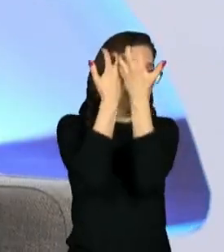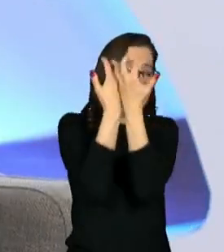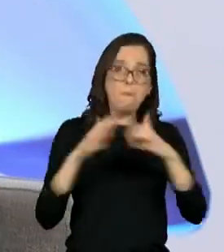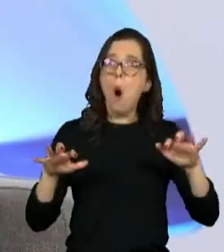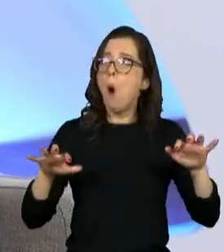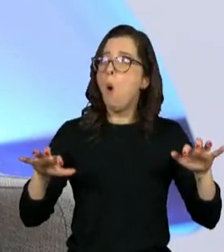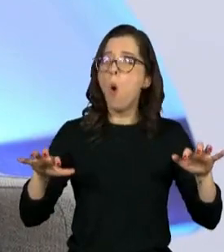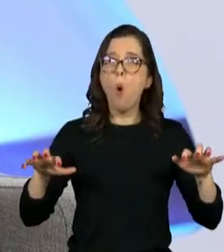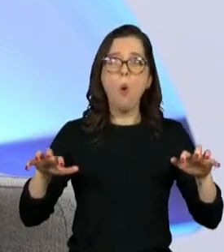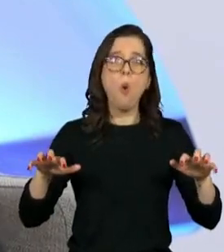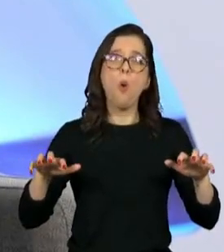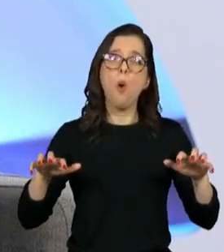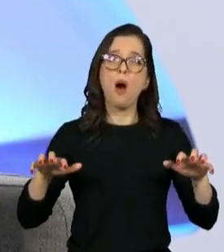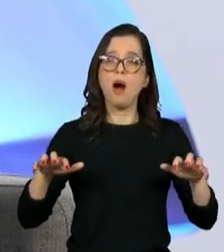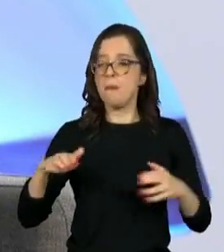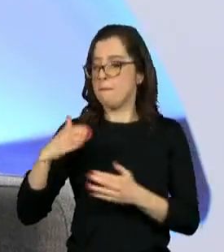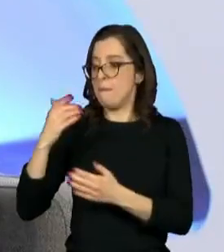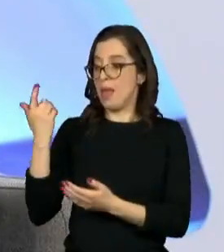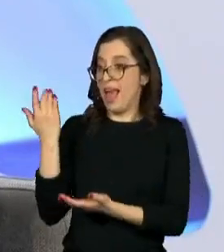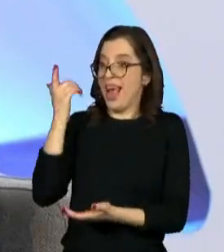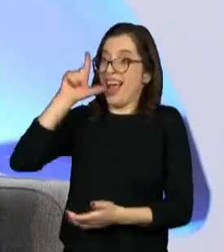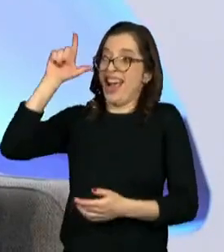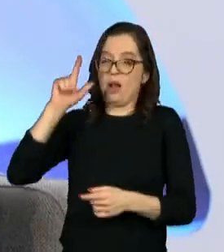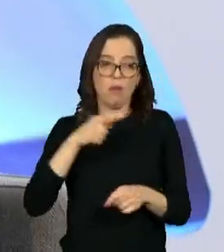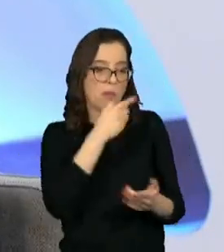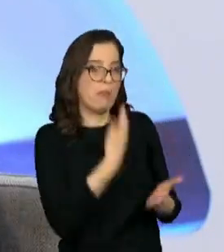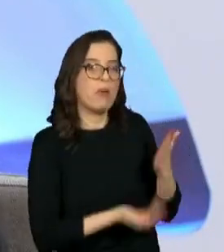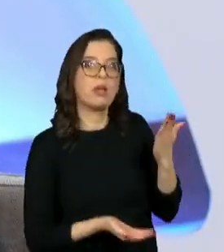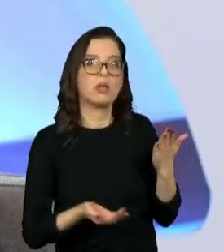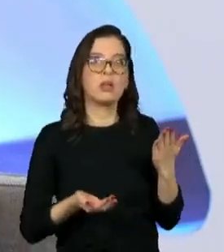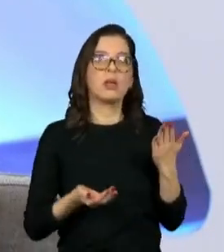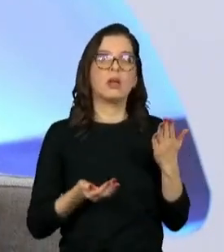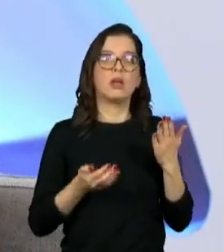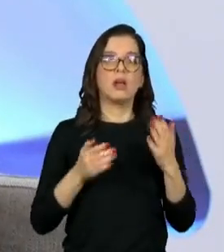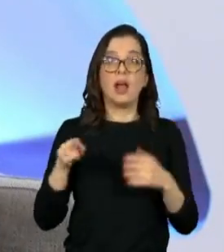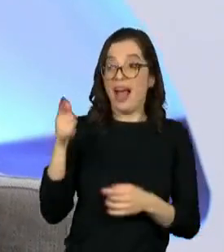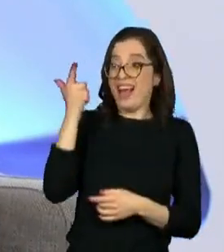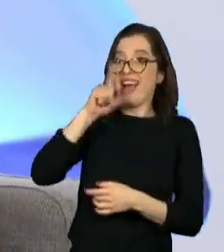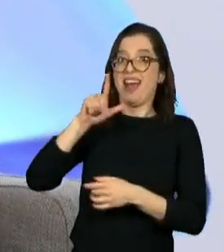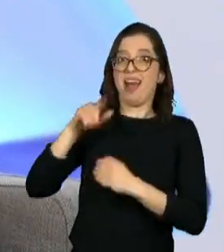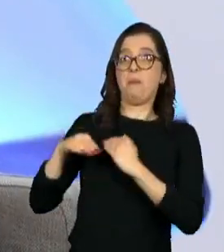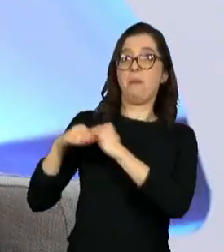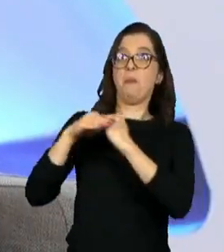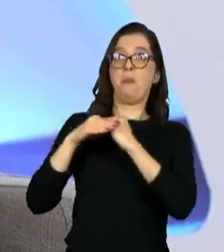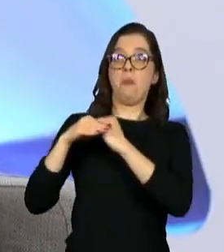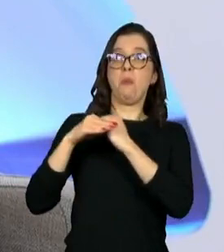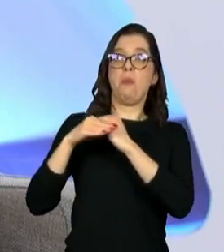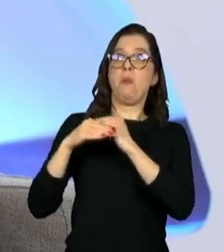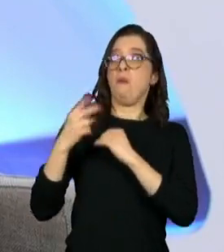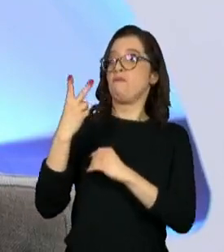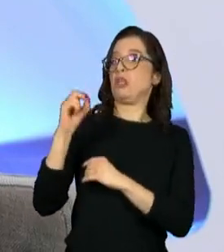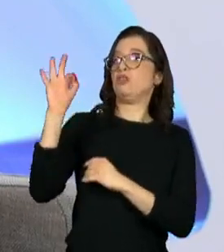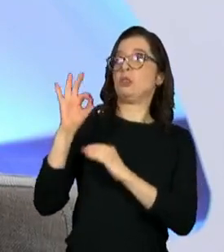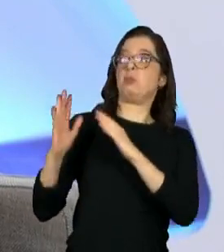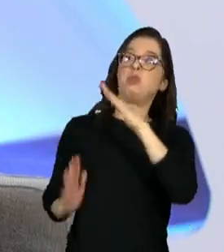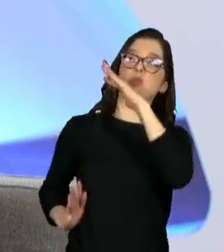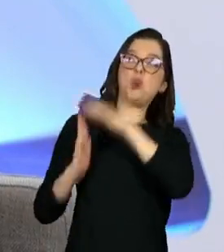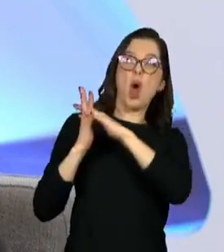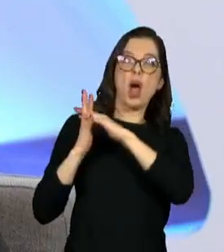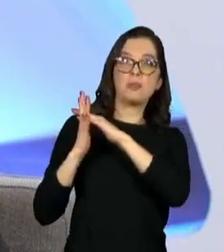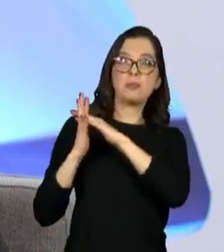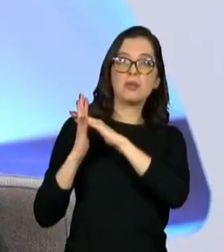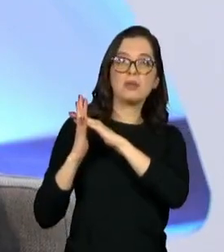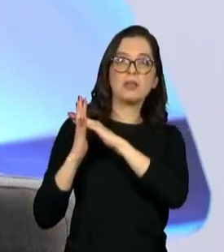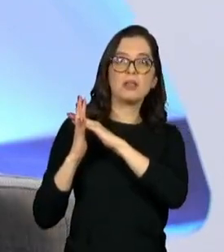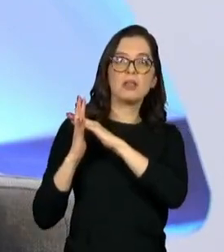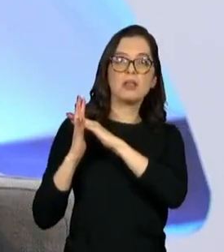the divide between winners and losers. The winners of globalization, the top 20%